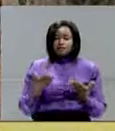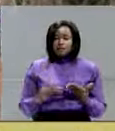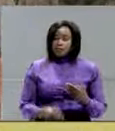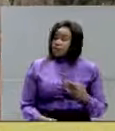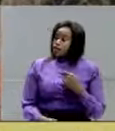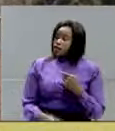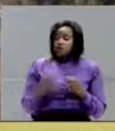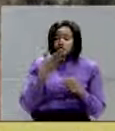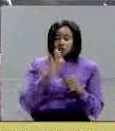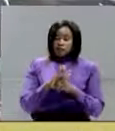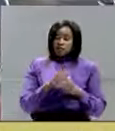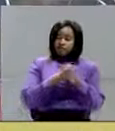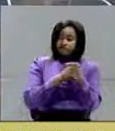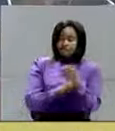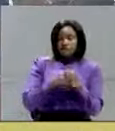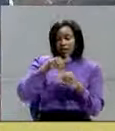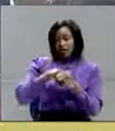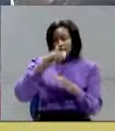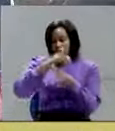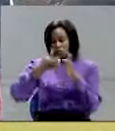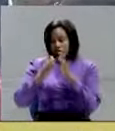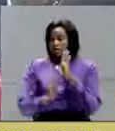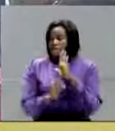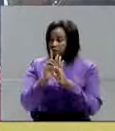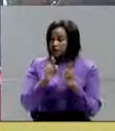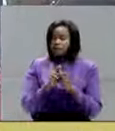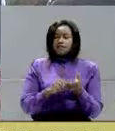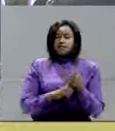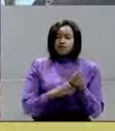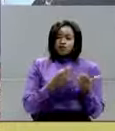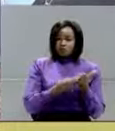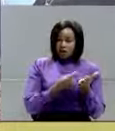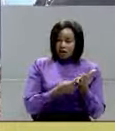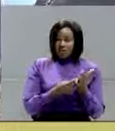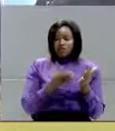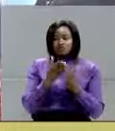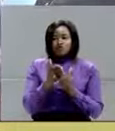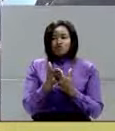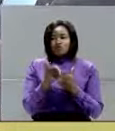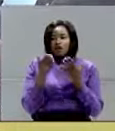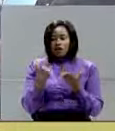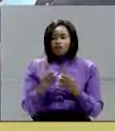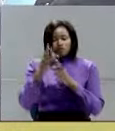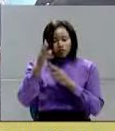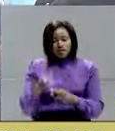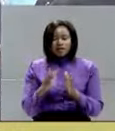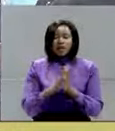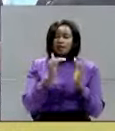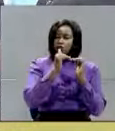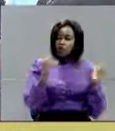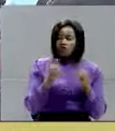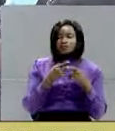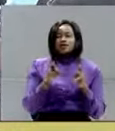promises to fund towards infrastructure development to benefit the country not only through tenets like respect and equality, but